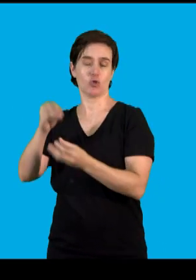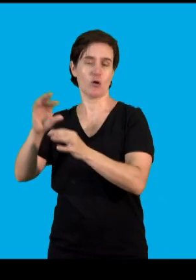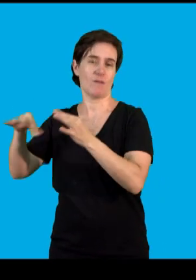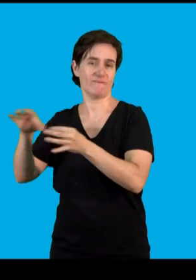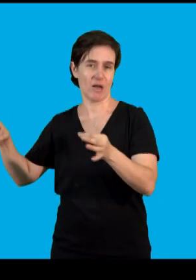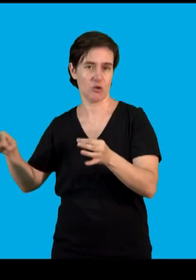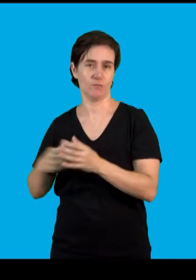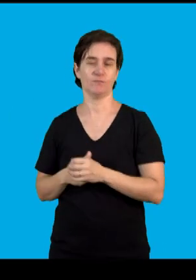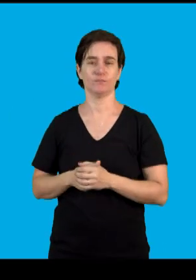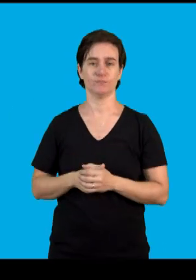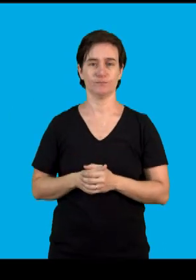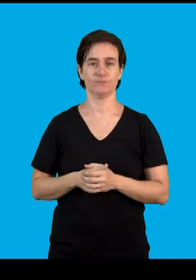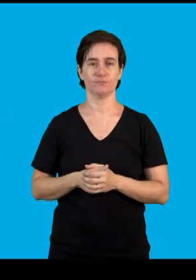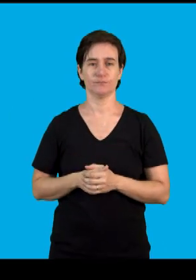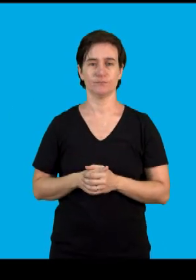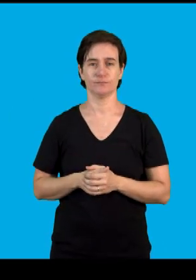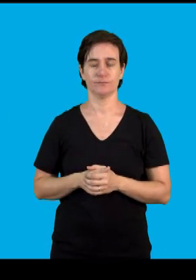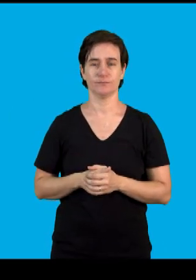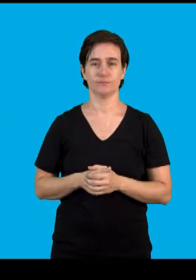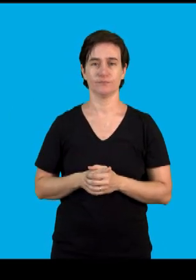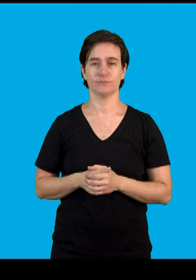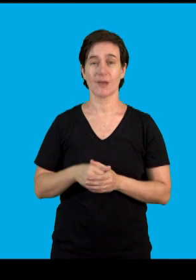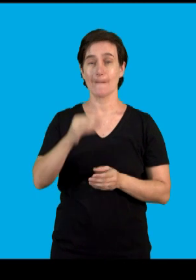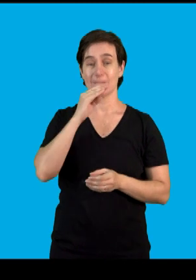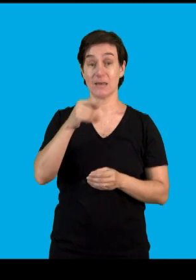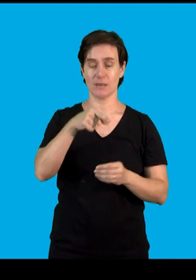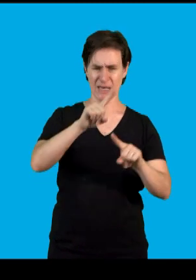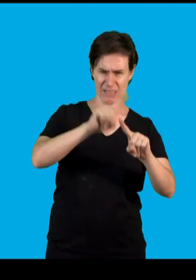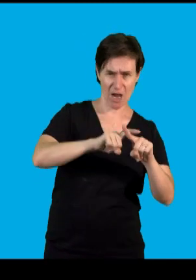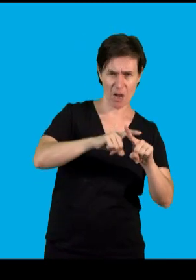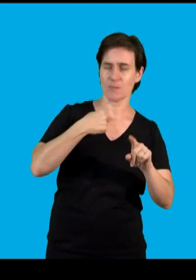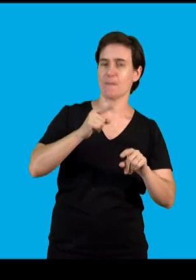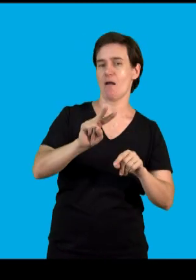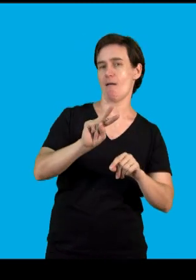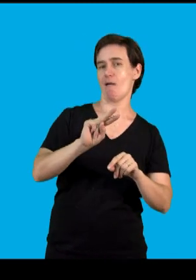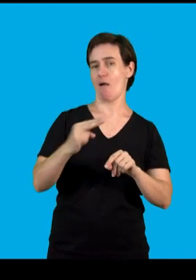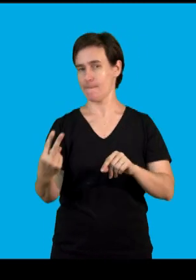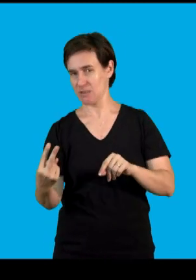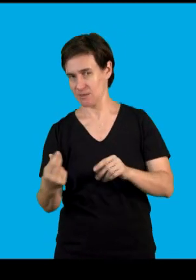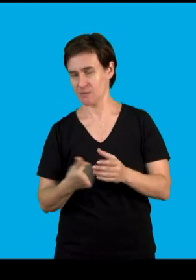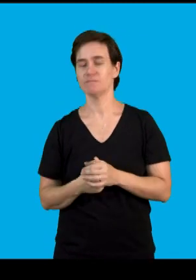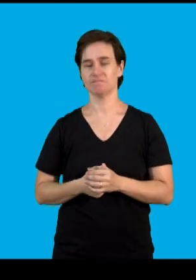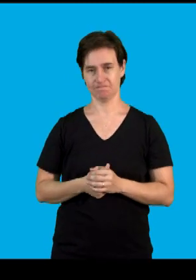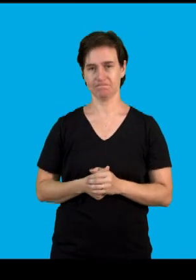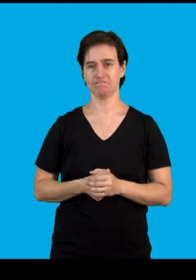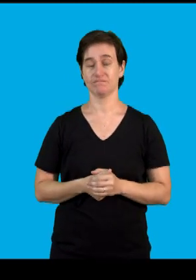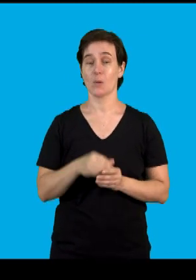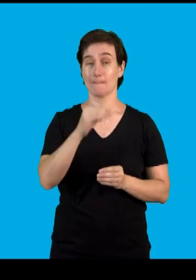what you're going to do is you are simply going to do the opposite, where you take the fund